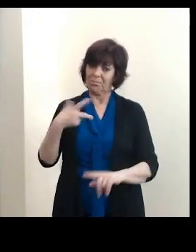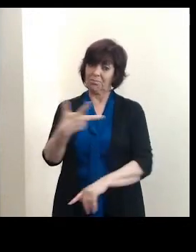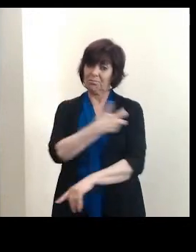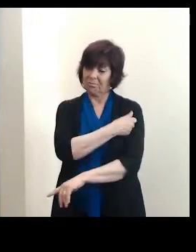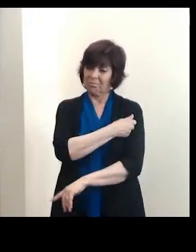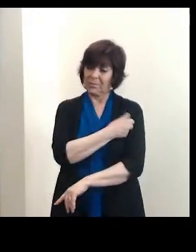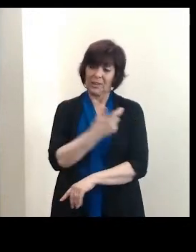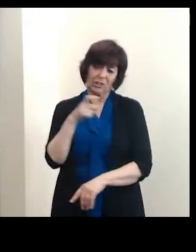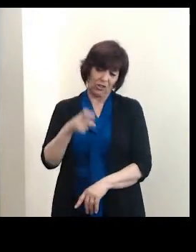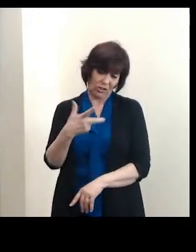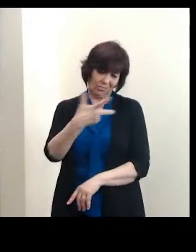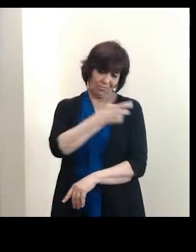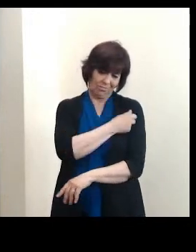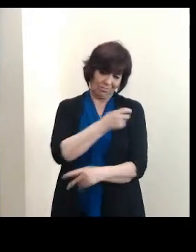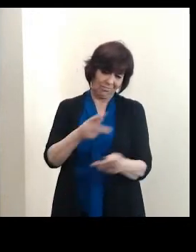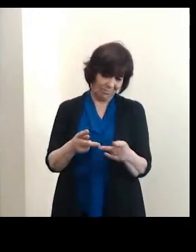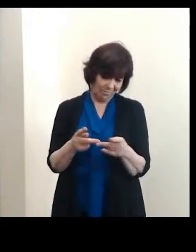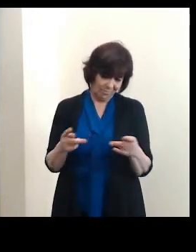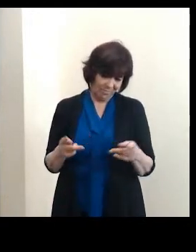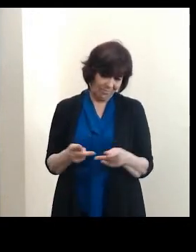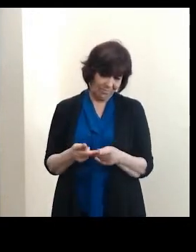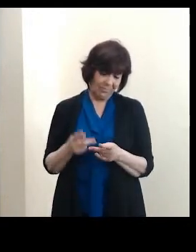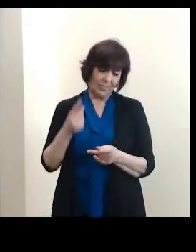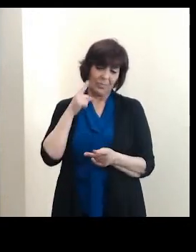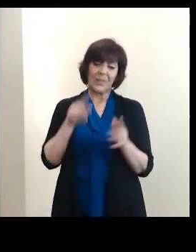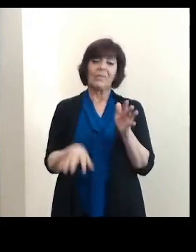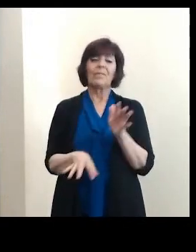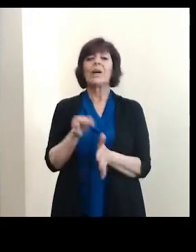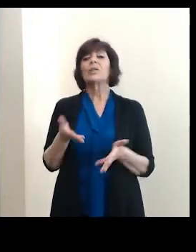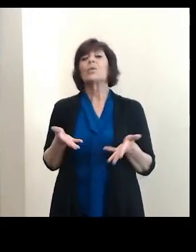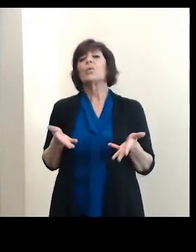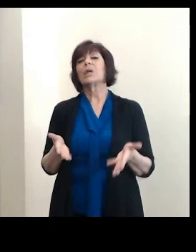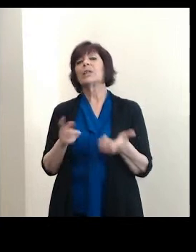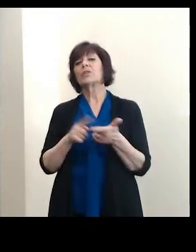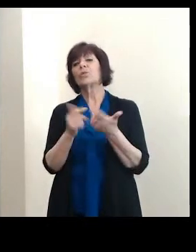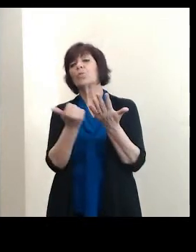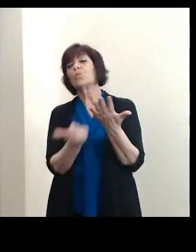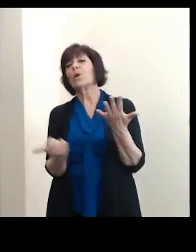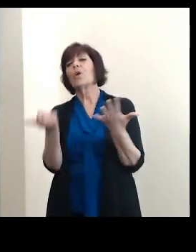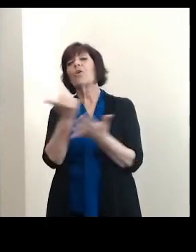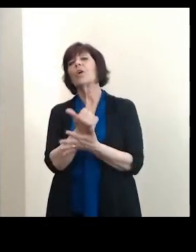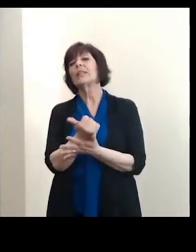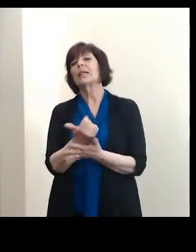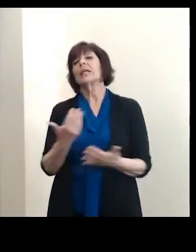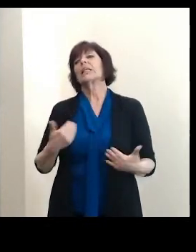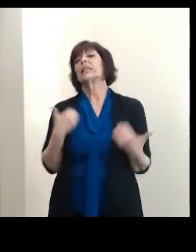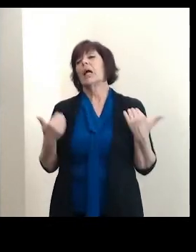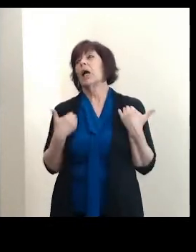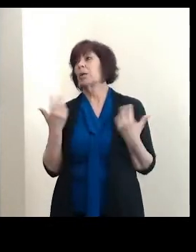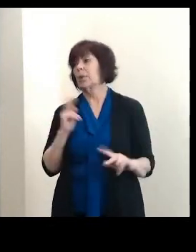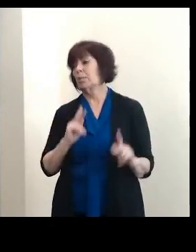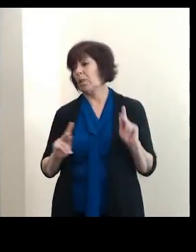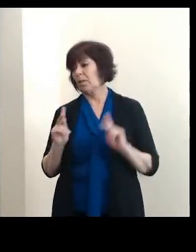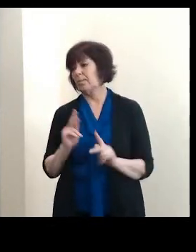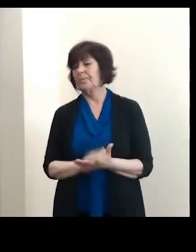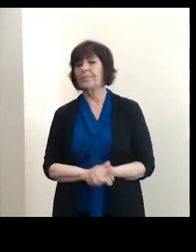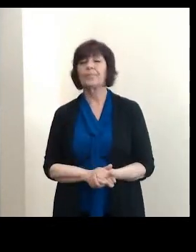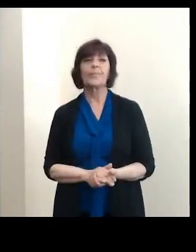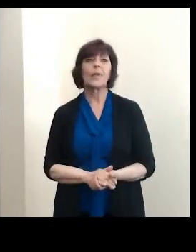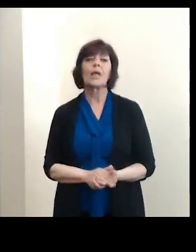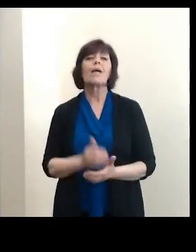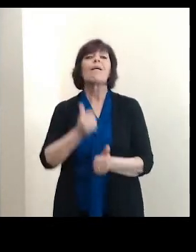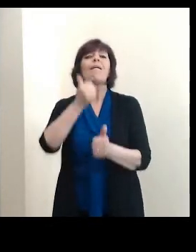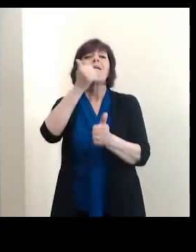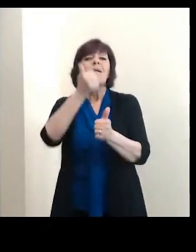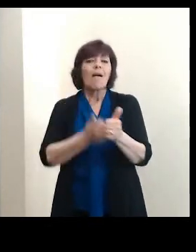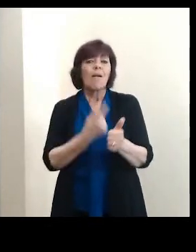should vaccine sites be finding ways or prioritizing vaccinating young people? Everyone who